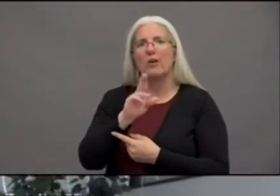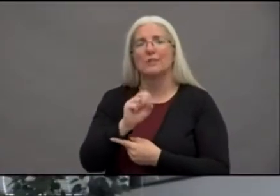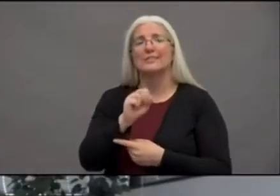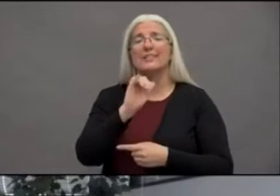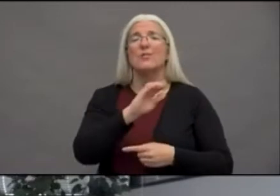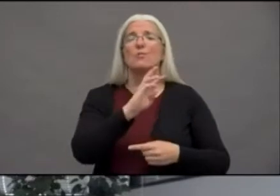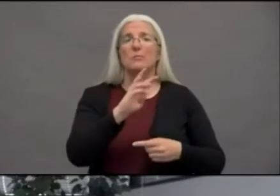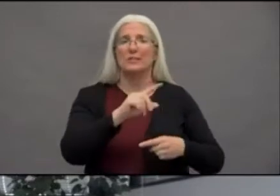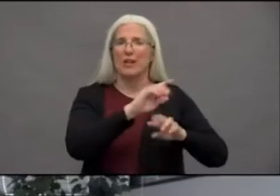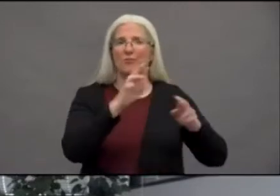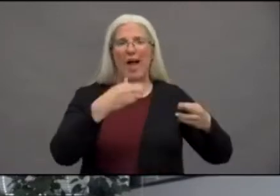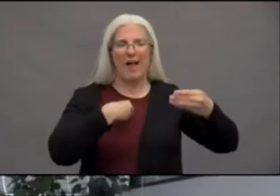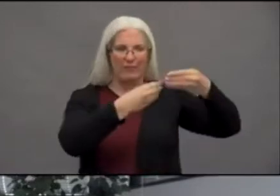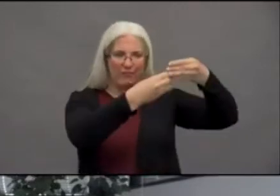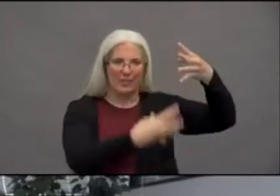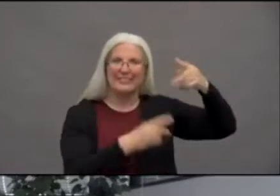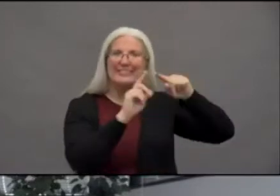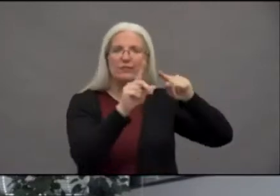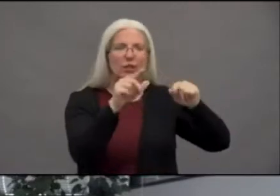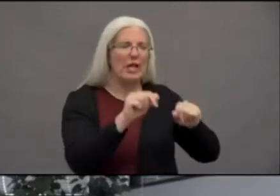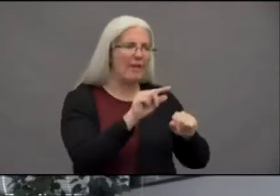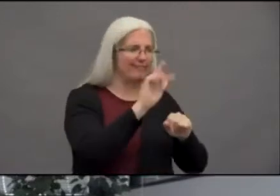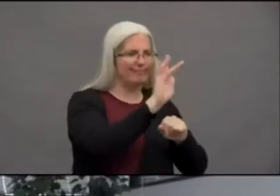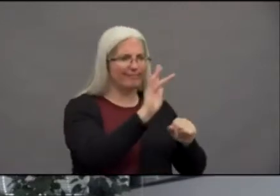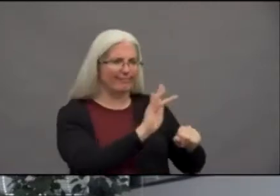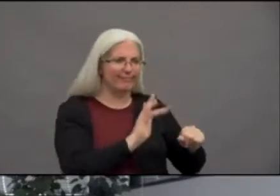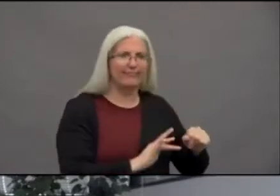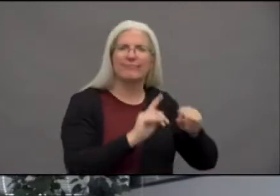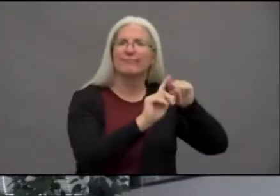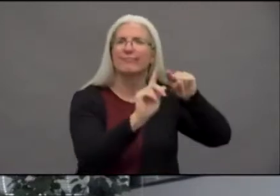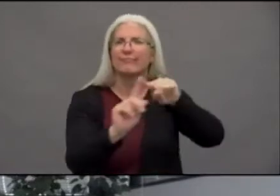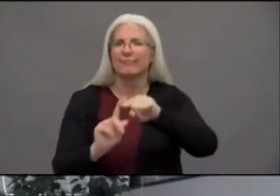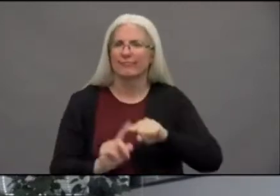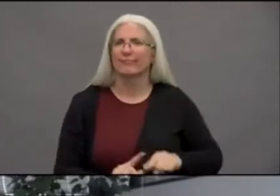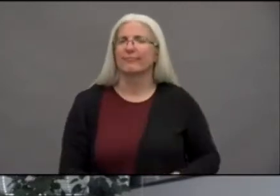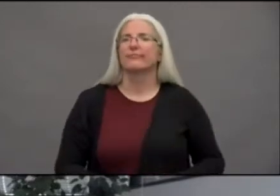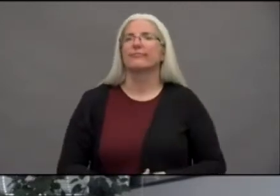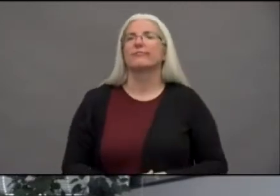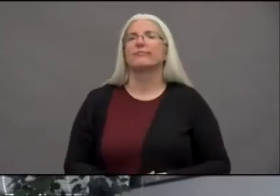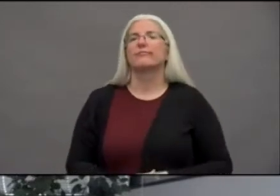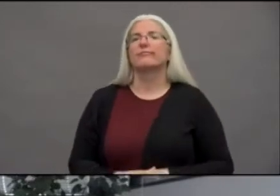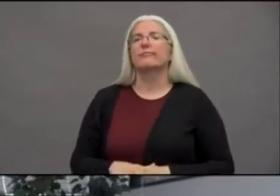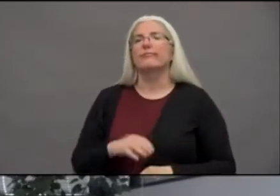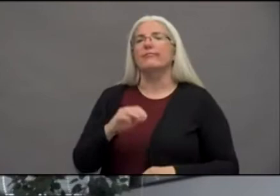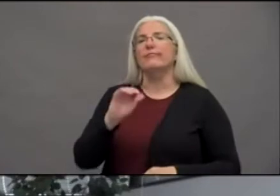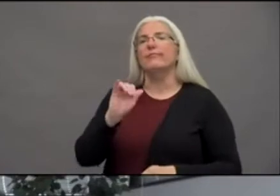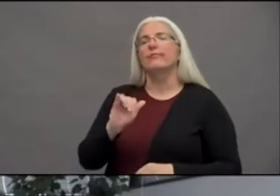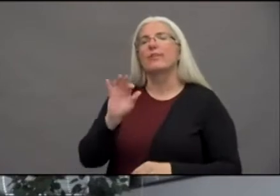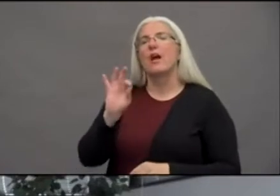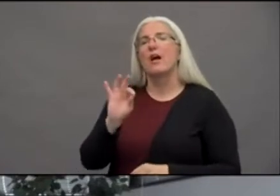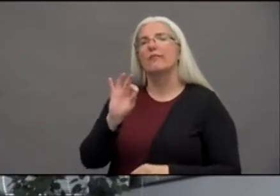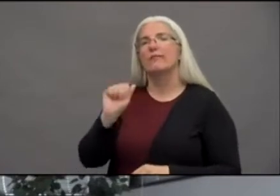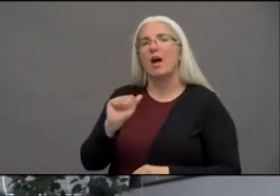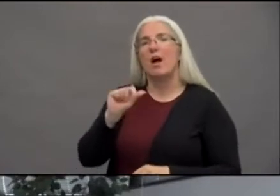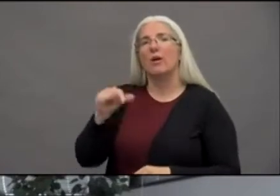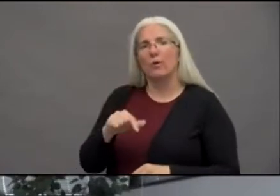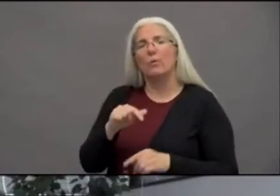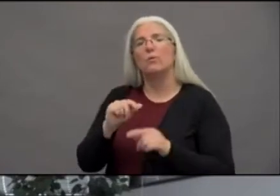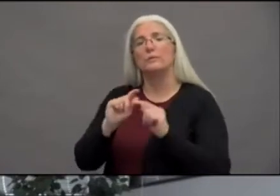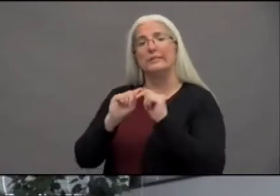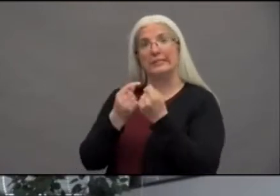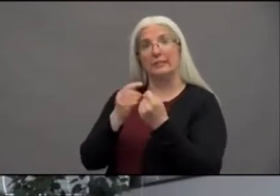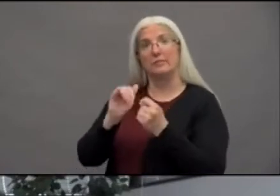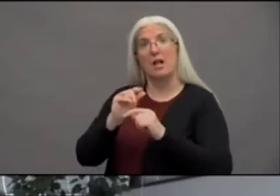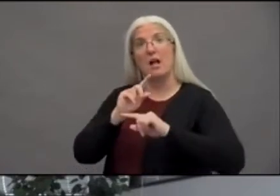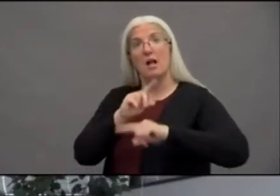by a community member. Absolutely. So the FAQ team, we actually have a team of live people who are public health specialists and